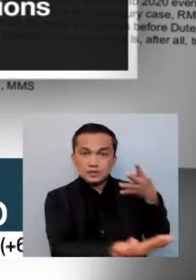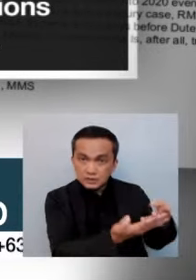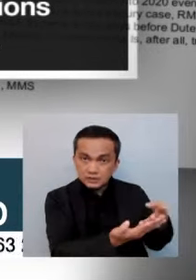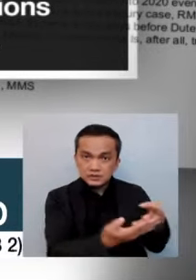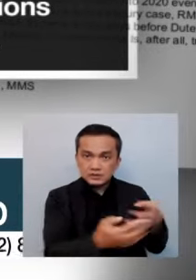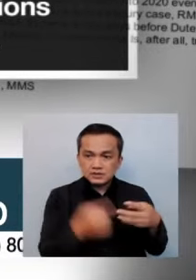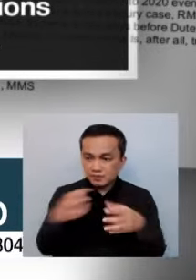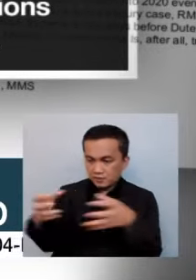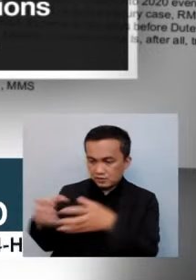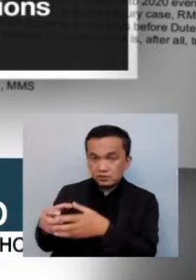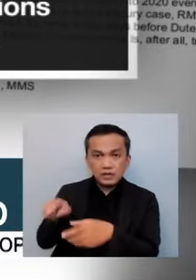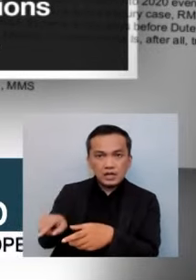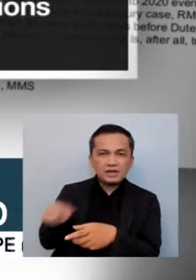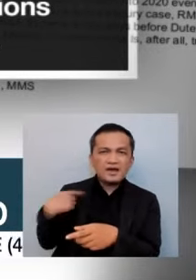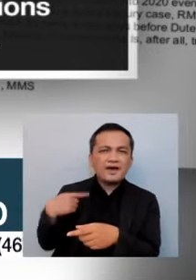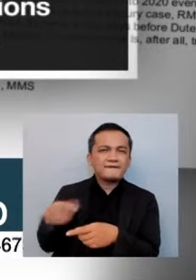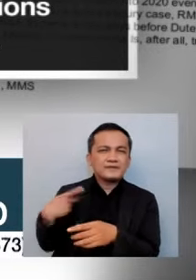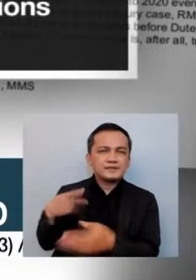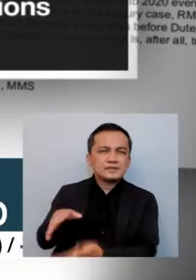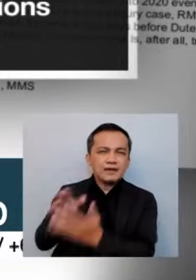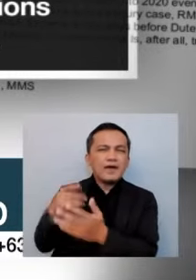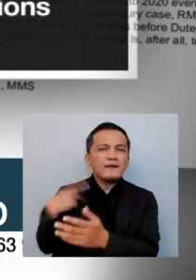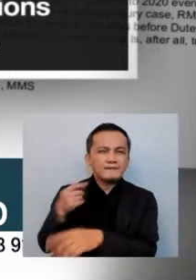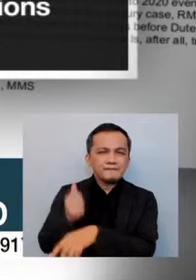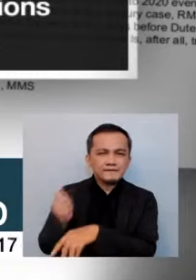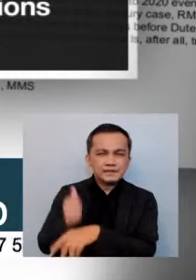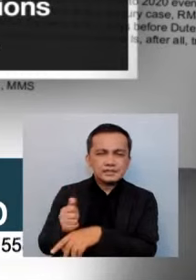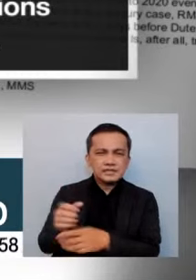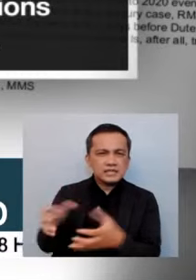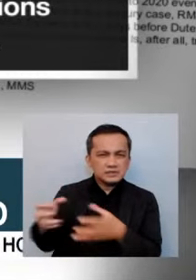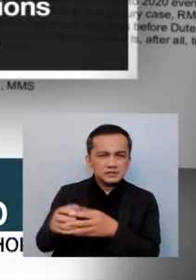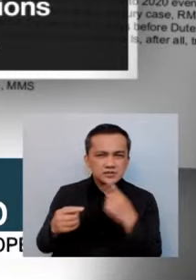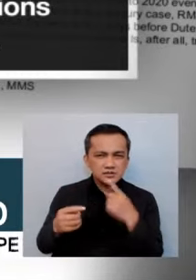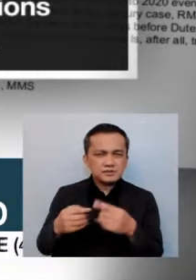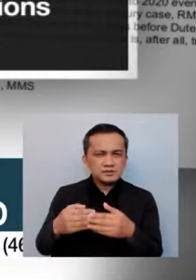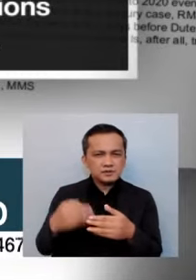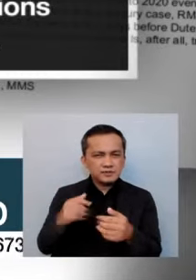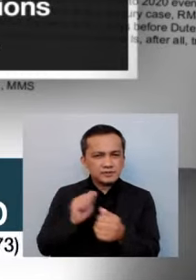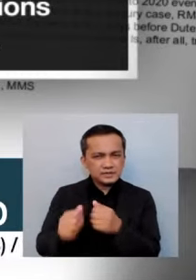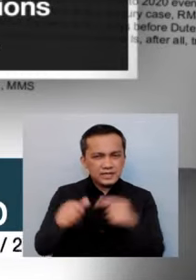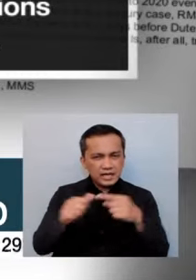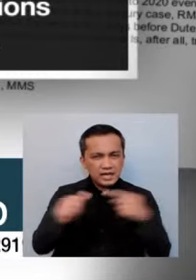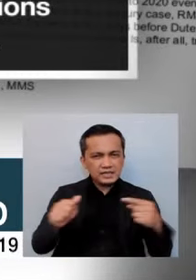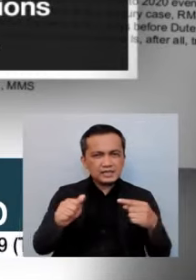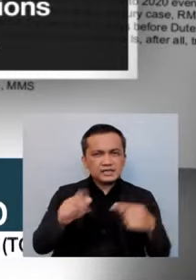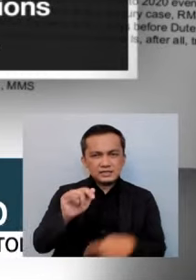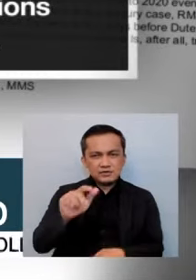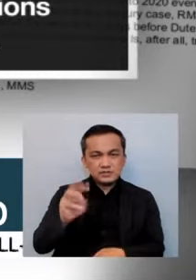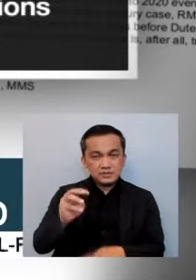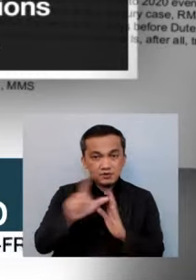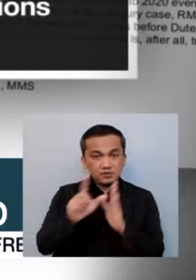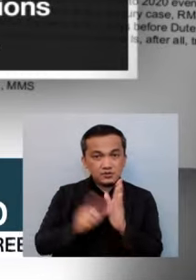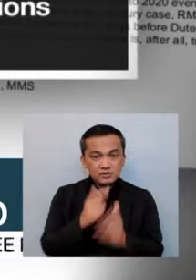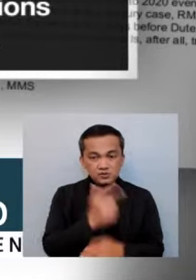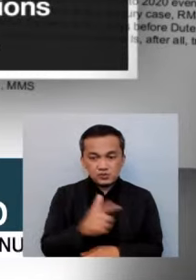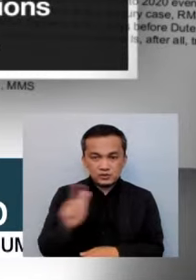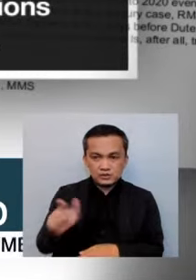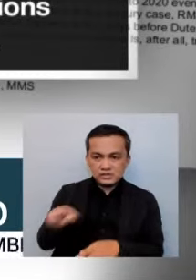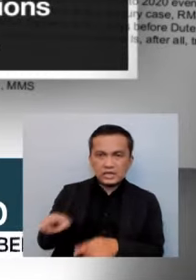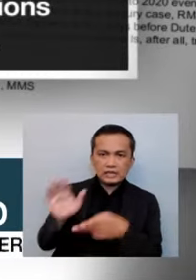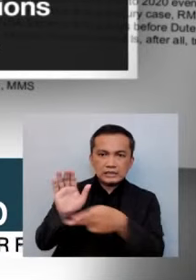group, supposedly on trumped-up charges. The group also said that even before the passage of the anti-terrorism law in 2020, RMP has been red-tagged